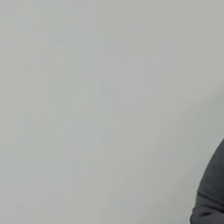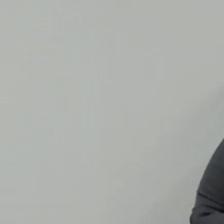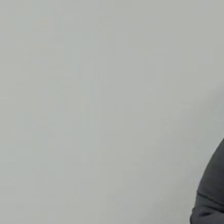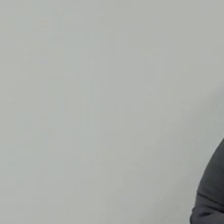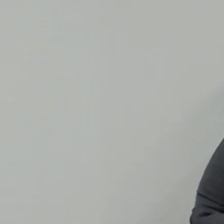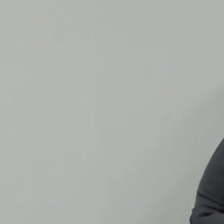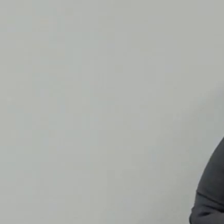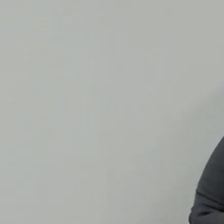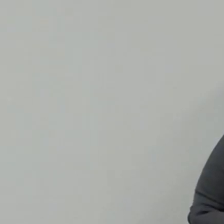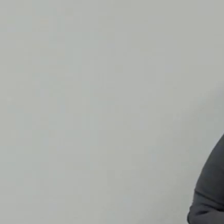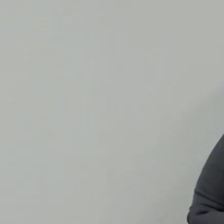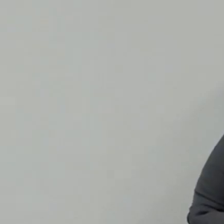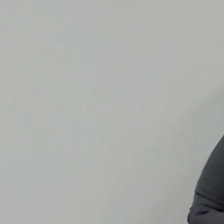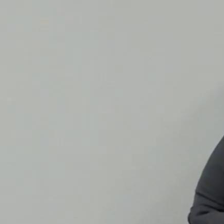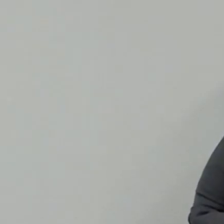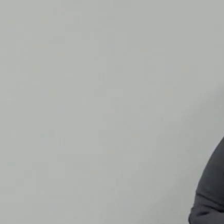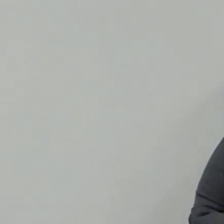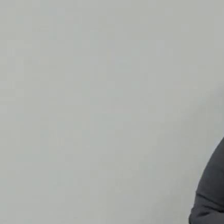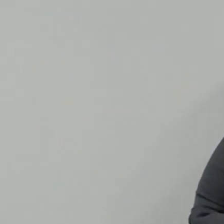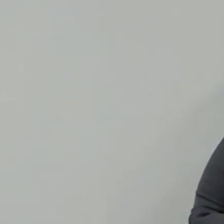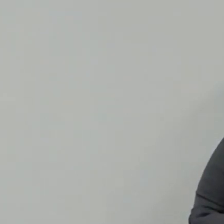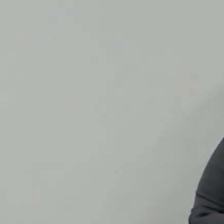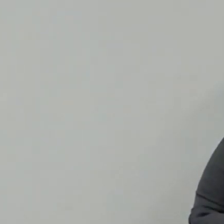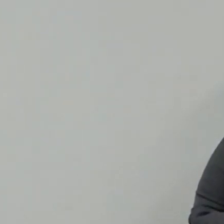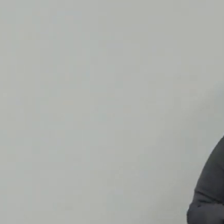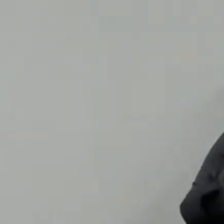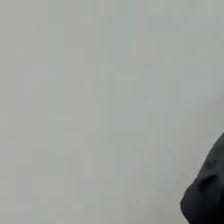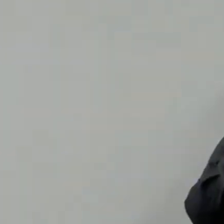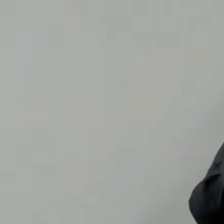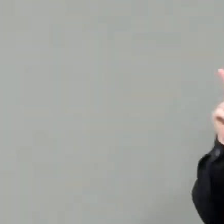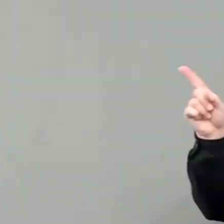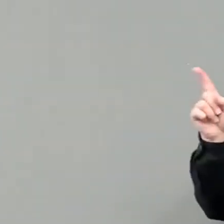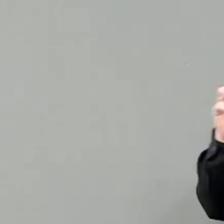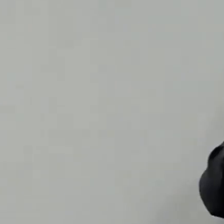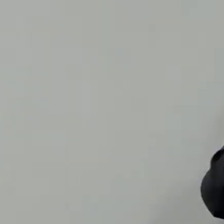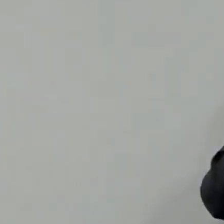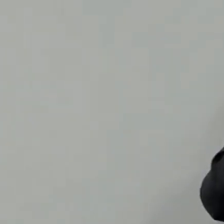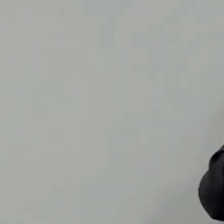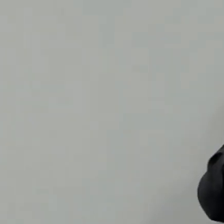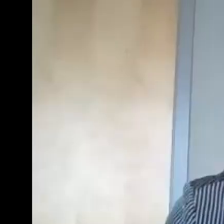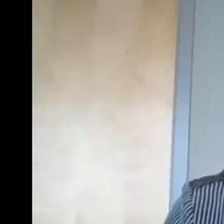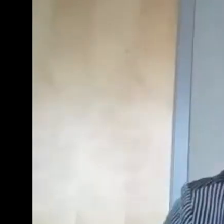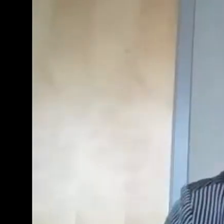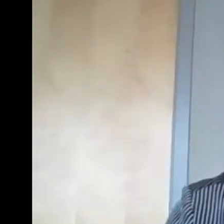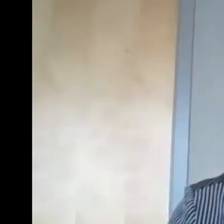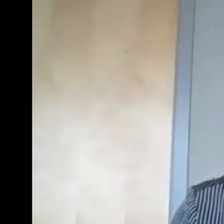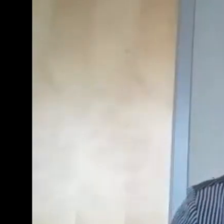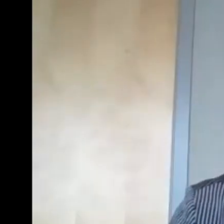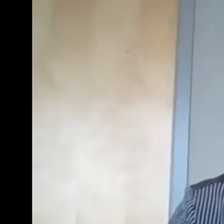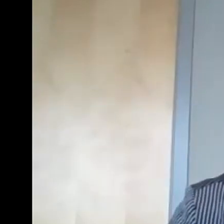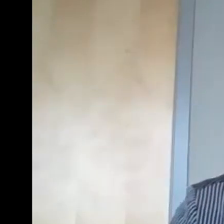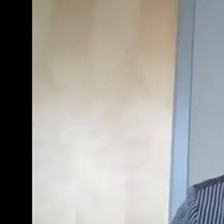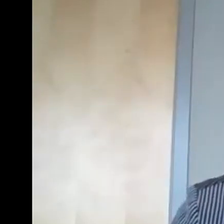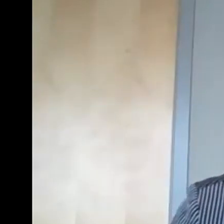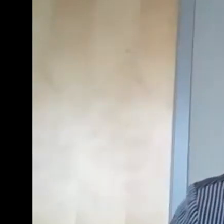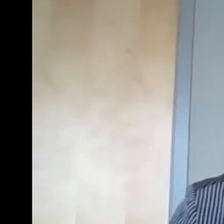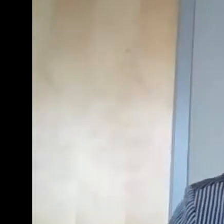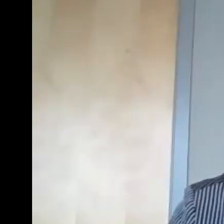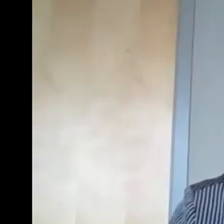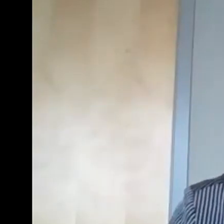We will now hear from Morton CEO, Susan Savage. Susan, you have the floor. Good afternoon. And